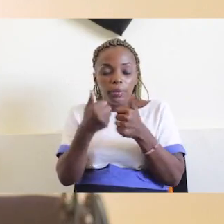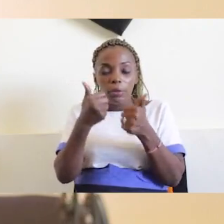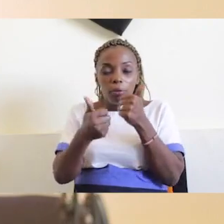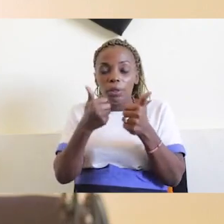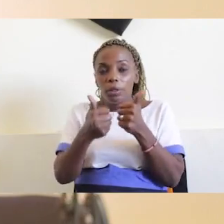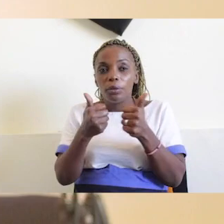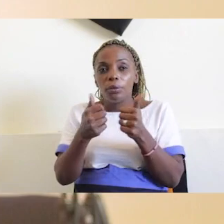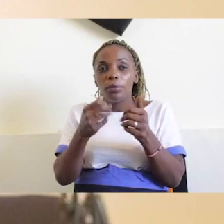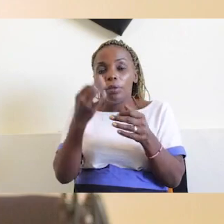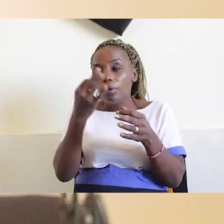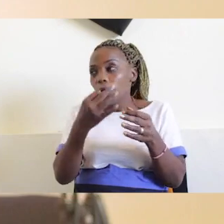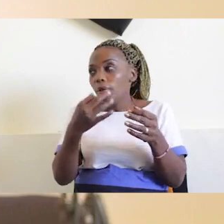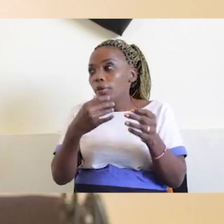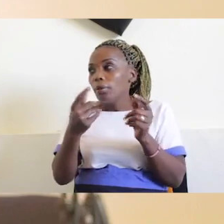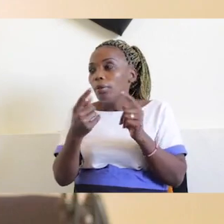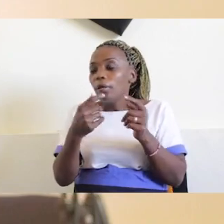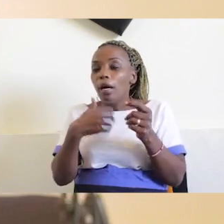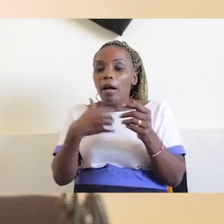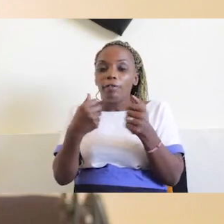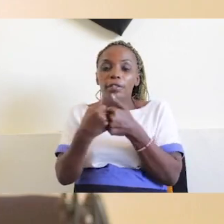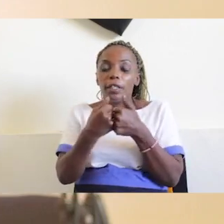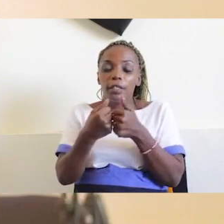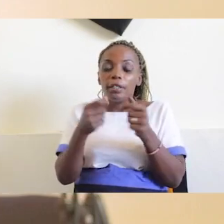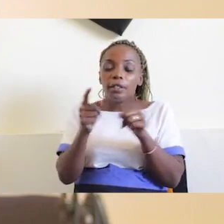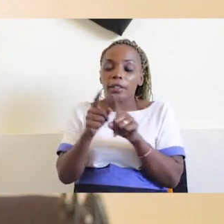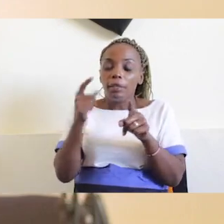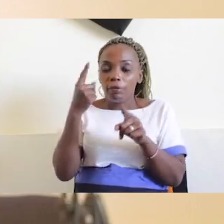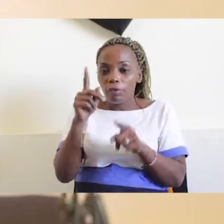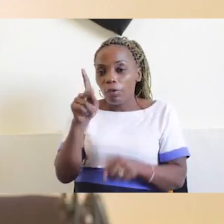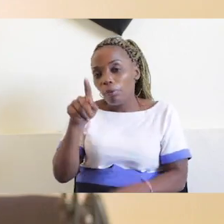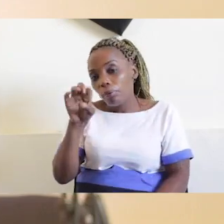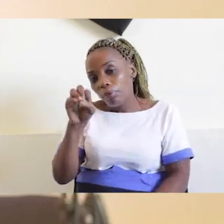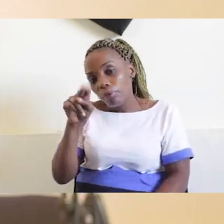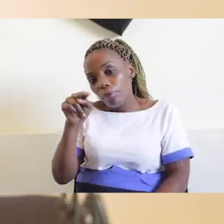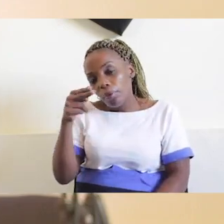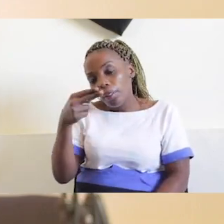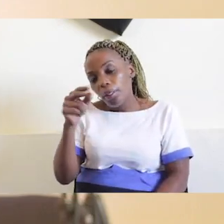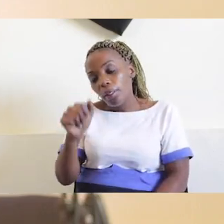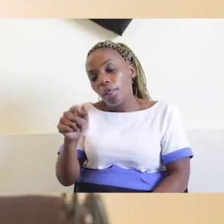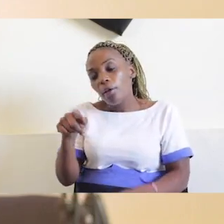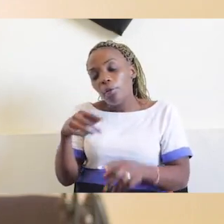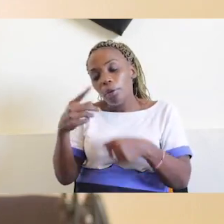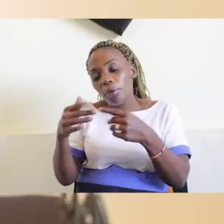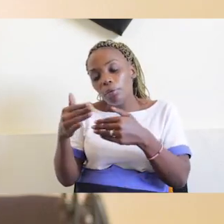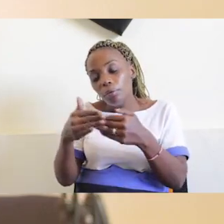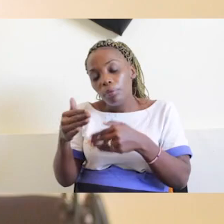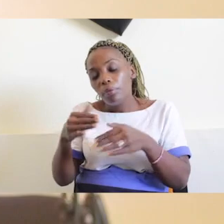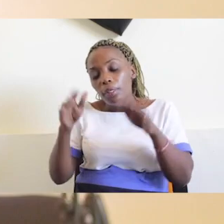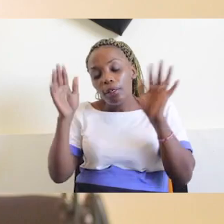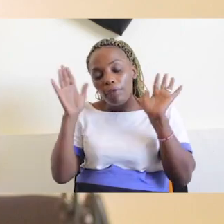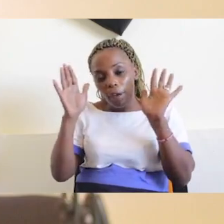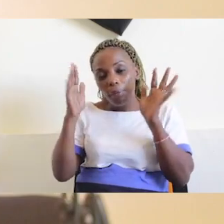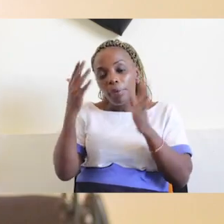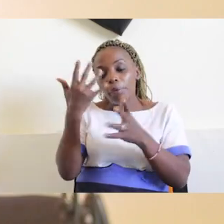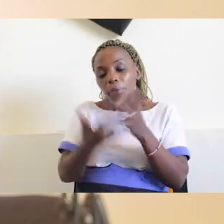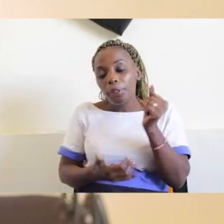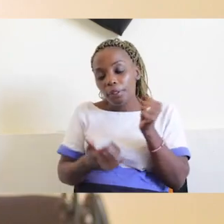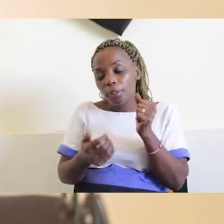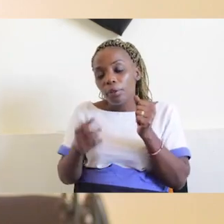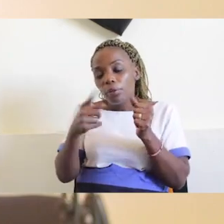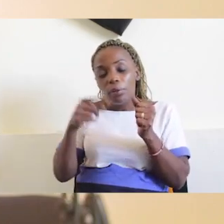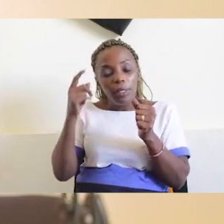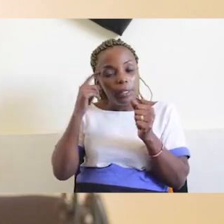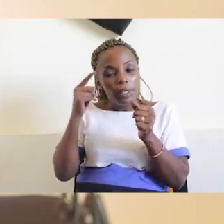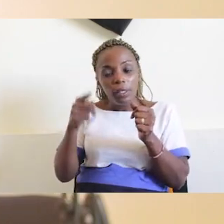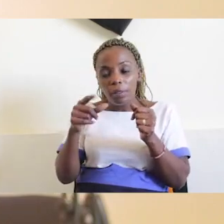we are facing Penina's kind of provocation. We end up quitting and giving up, where we think that